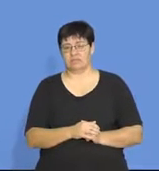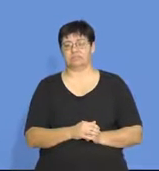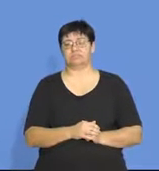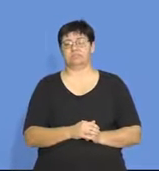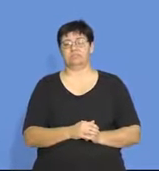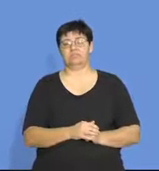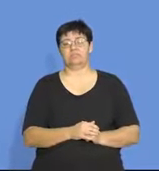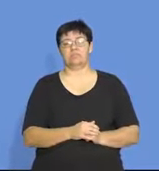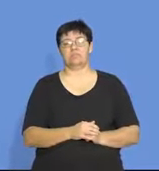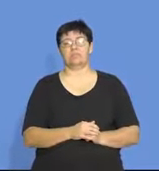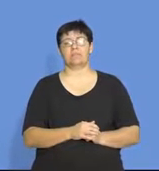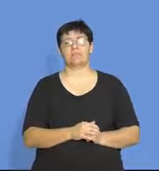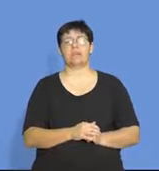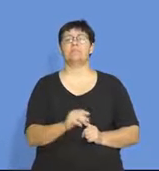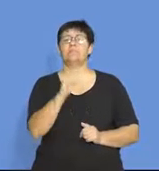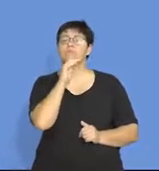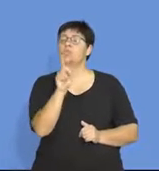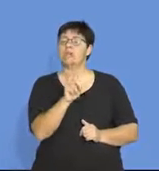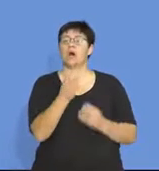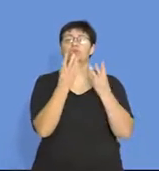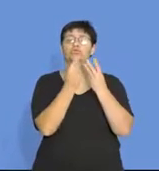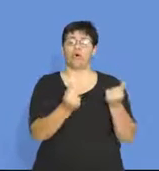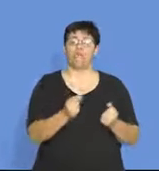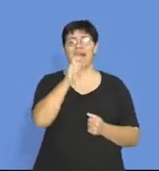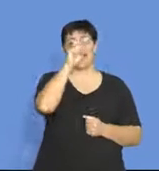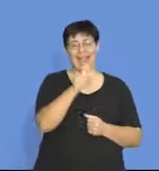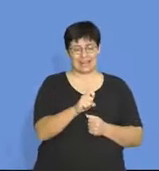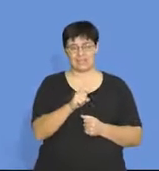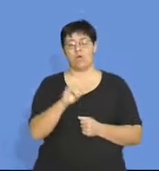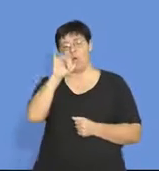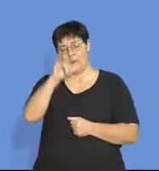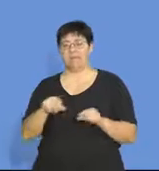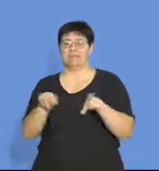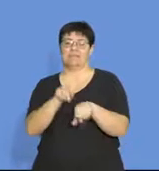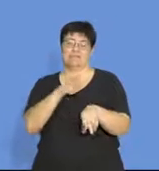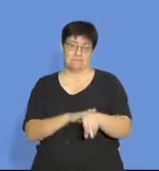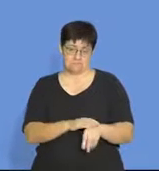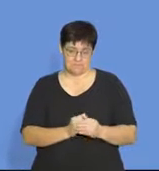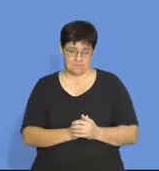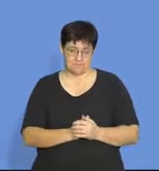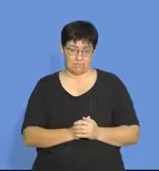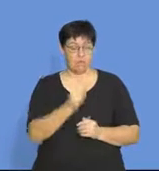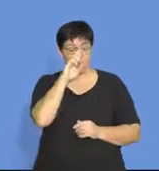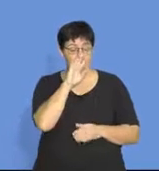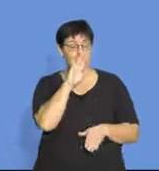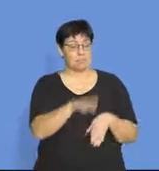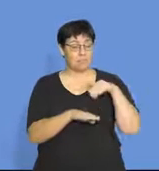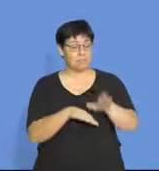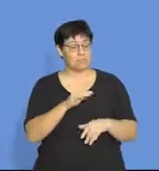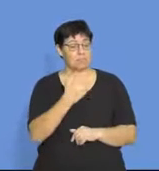the question will always be solve for X and Y simultaneously. Remember my steps, guys.